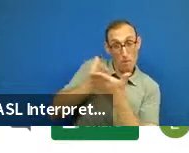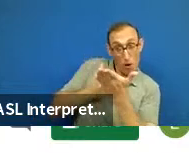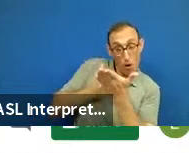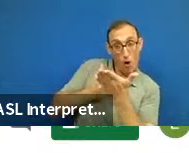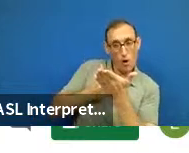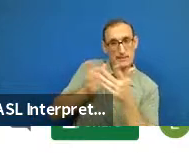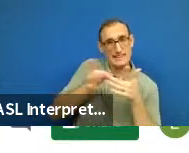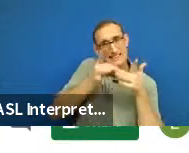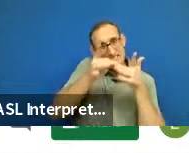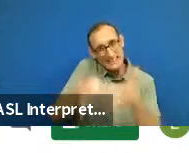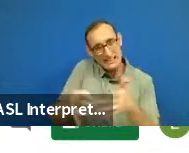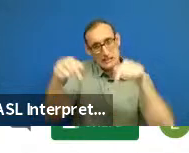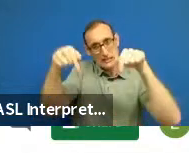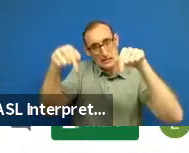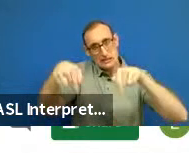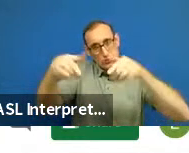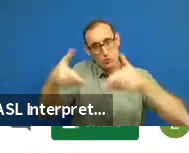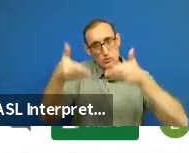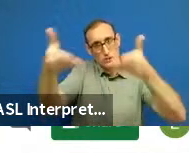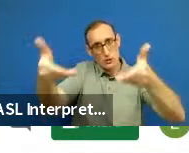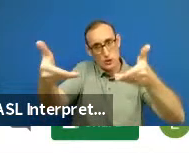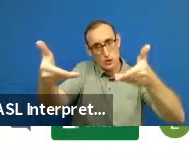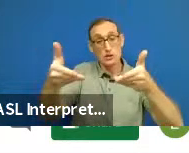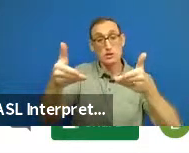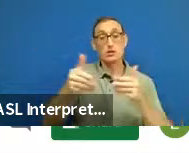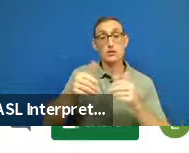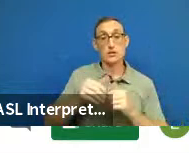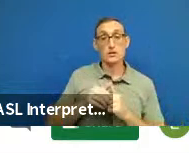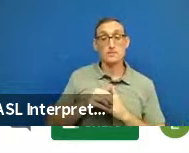that those who followed our meetings